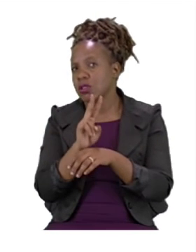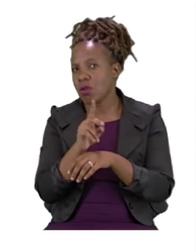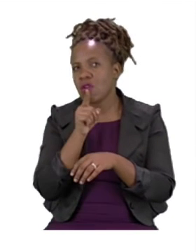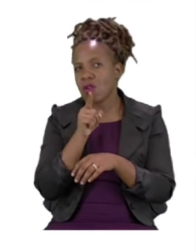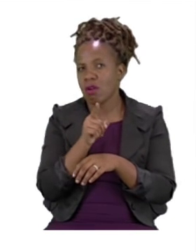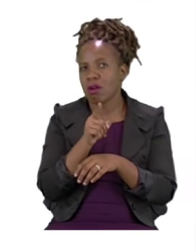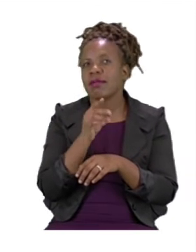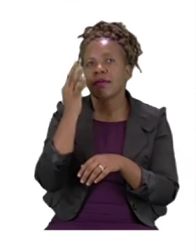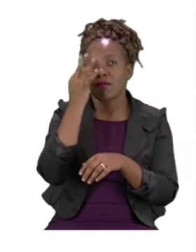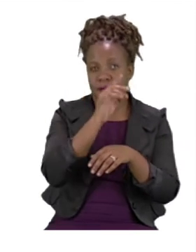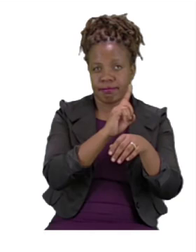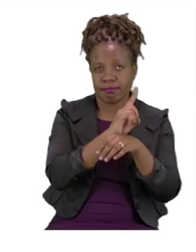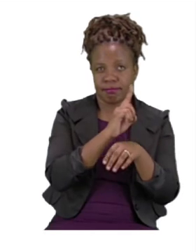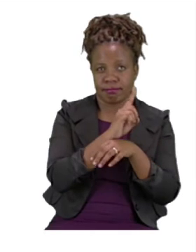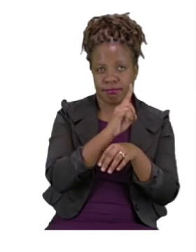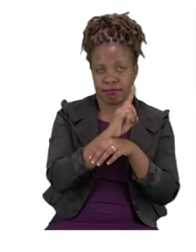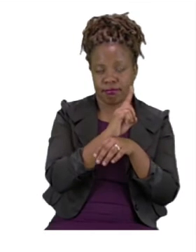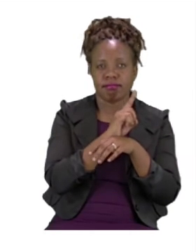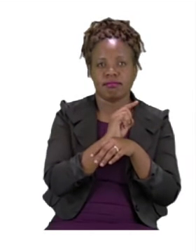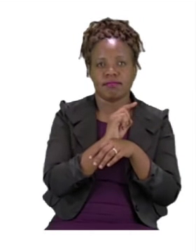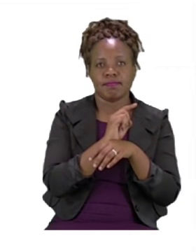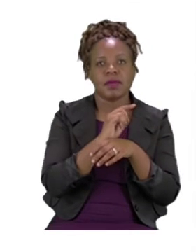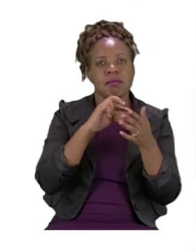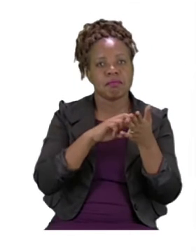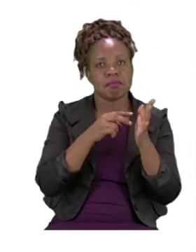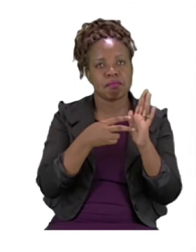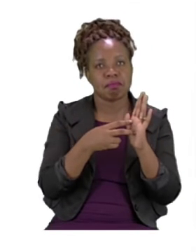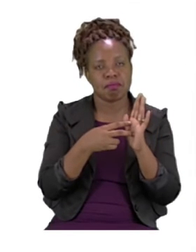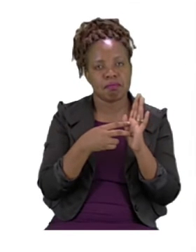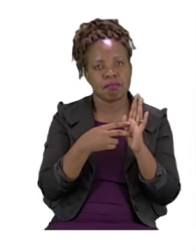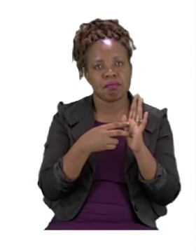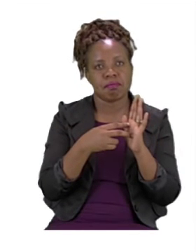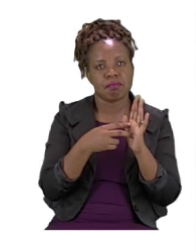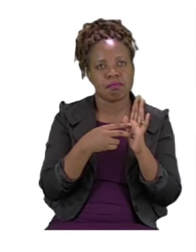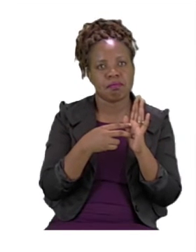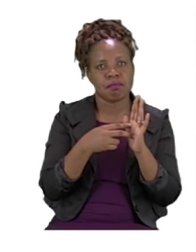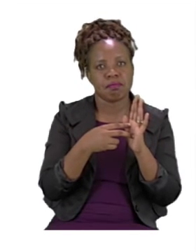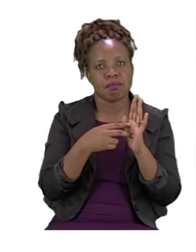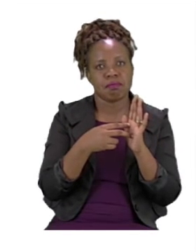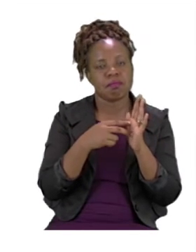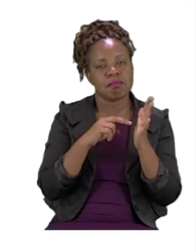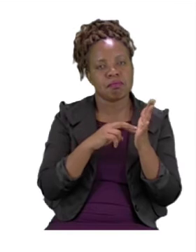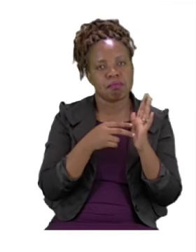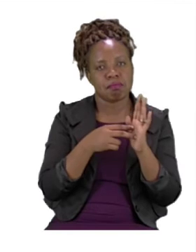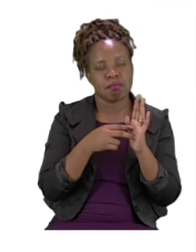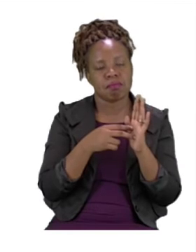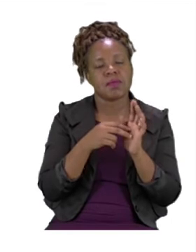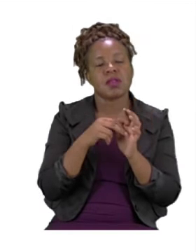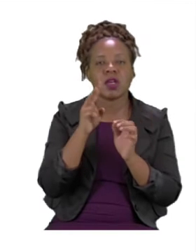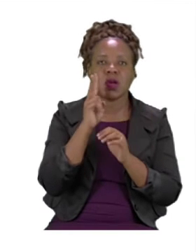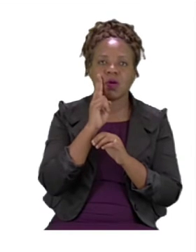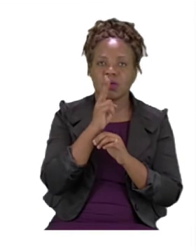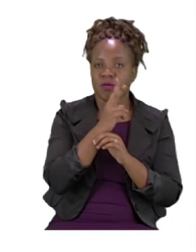word they on the first flower. Now remember, we said any verbs from the